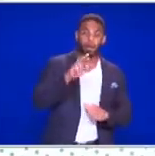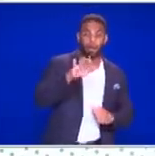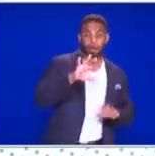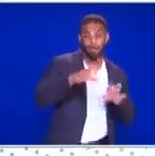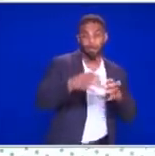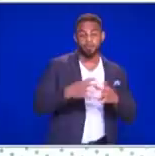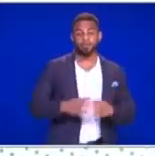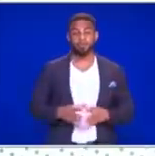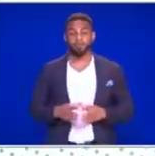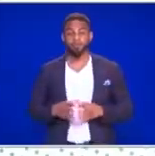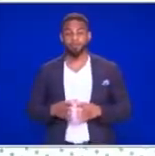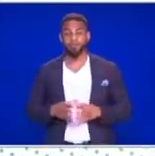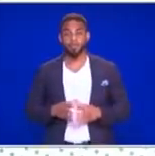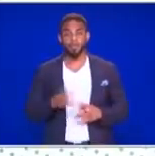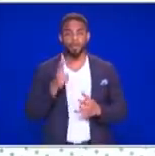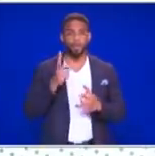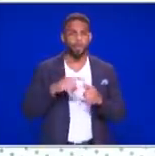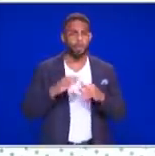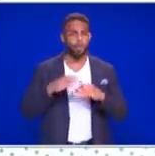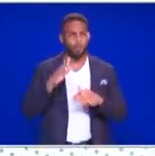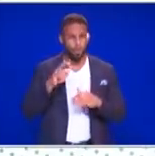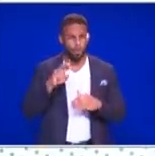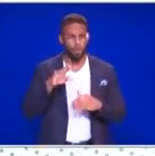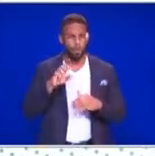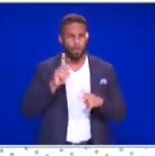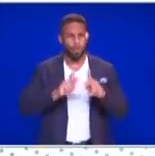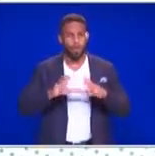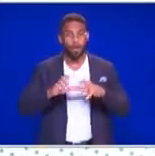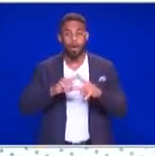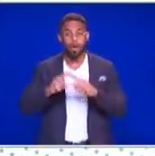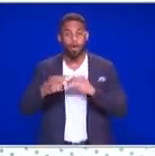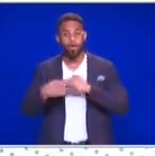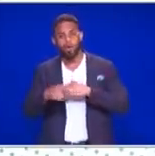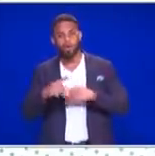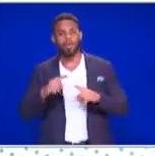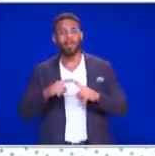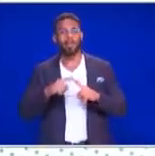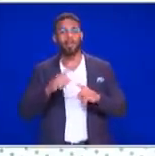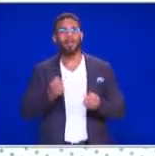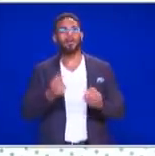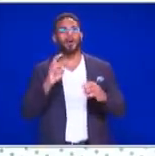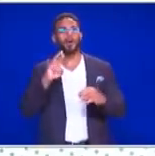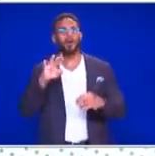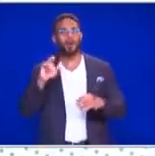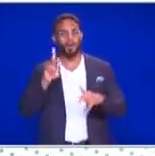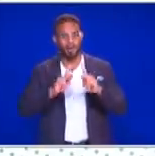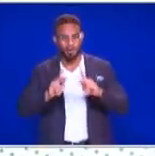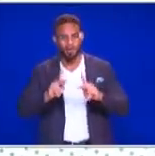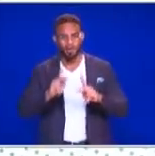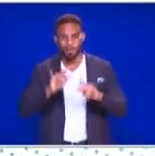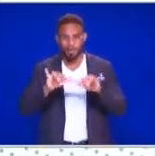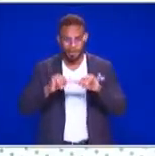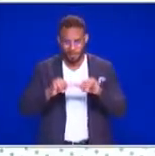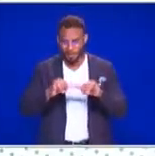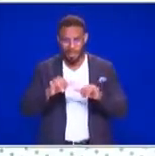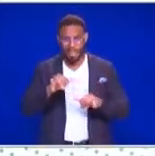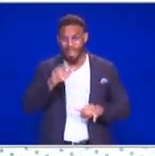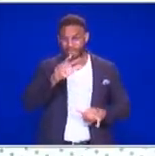group. The two or more races population, also referred to as the multiracial population, was measured